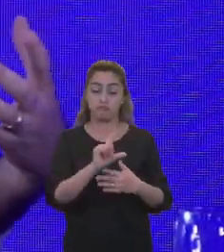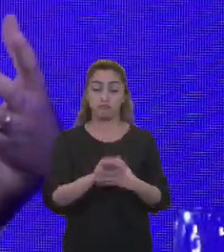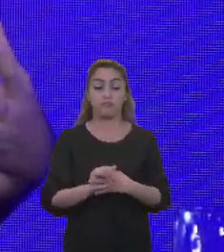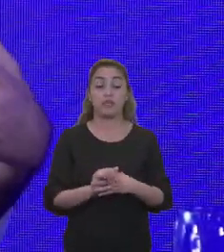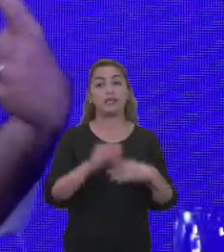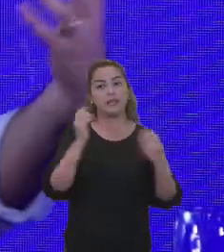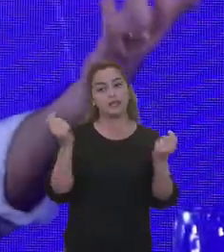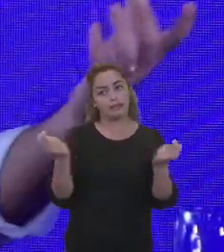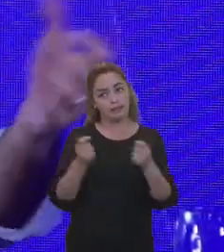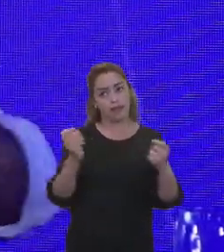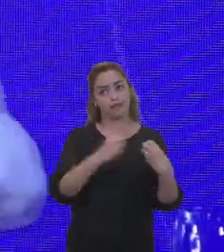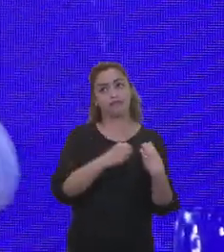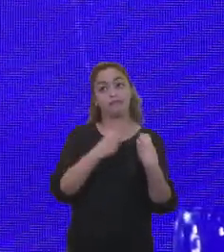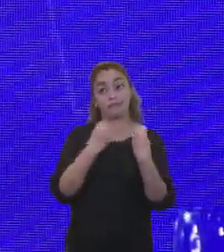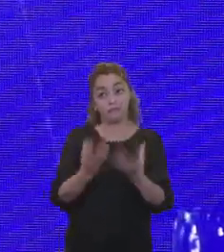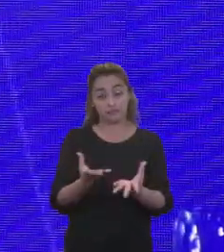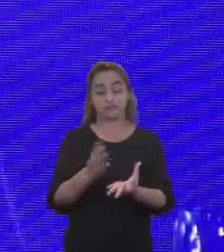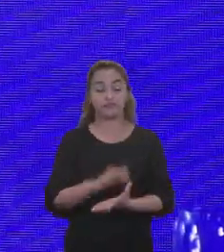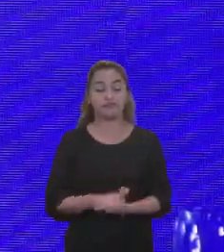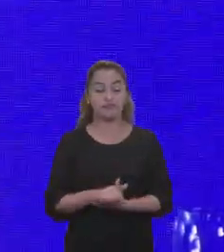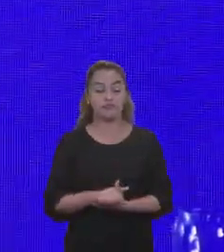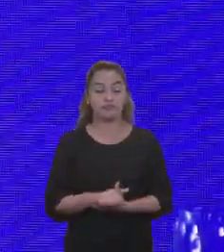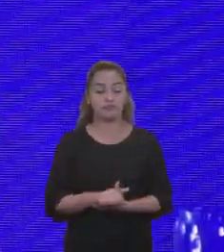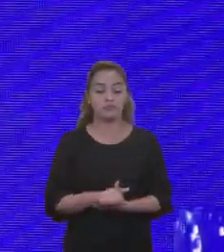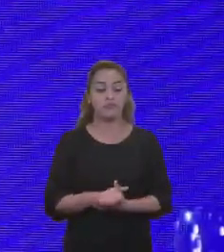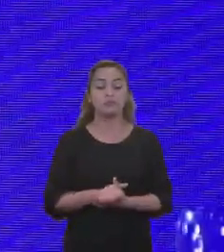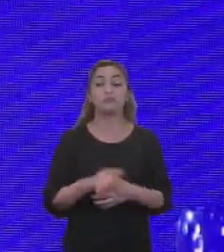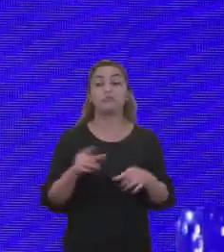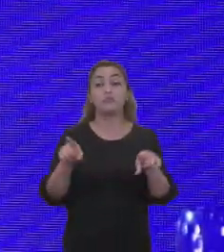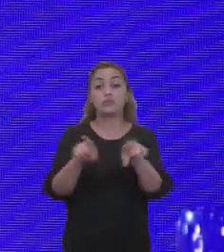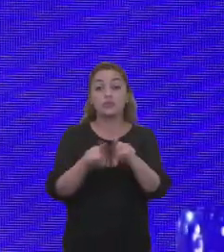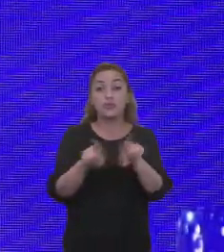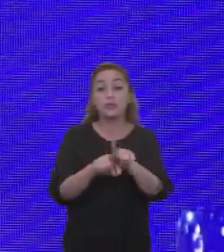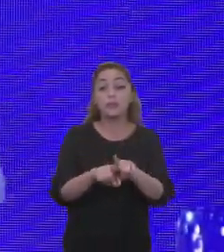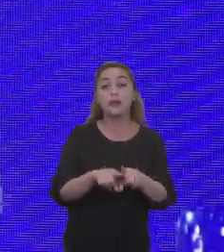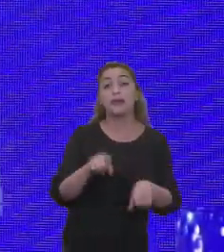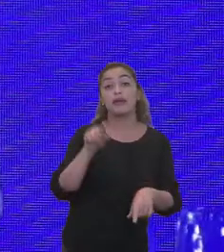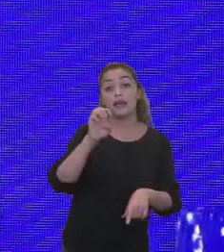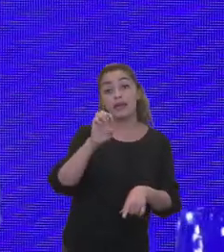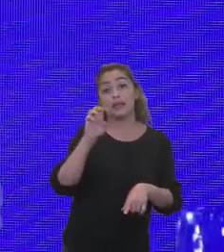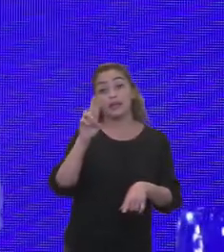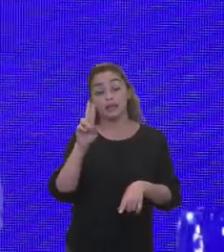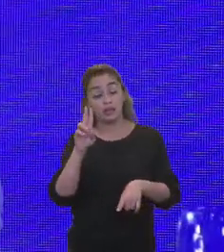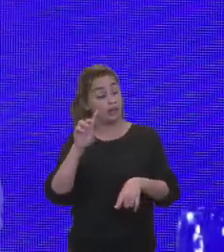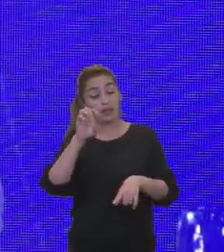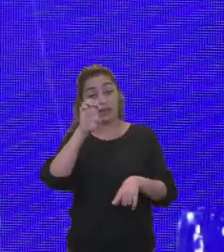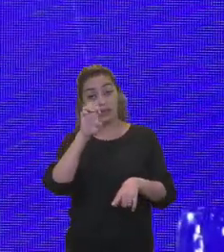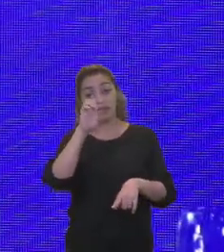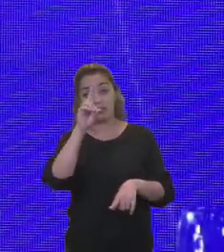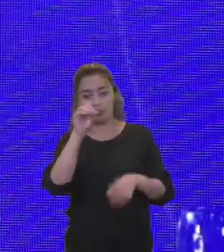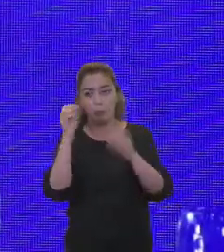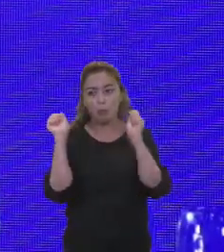this is something that we can bring from there. Edu can set up an innovation center.